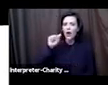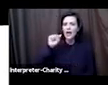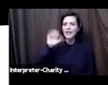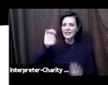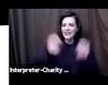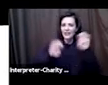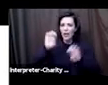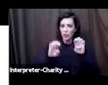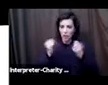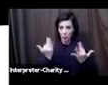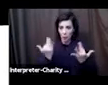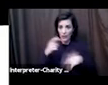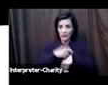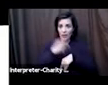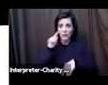through Tekl?